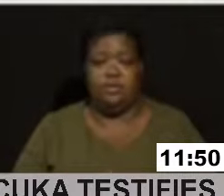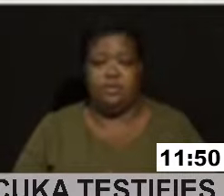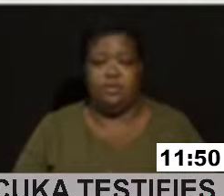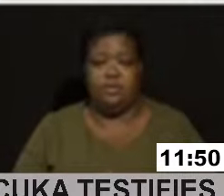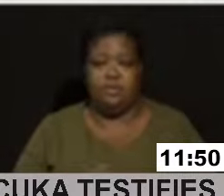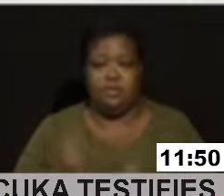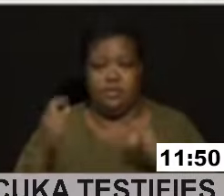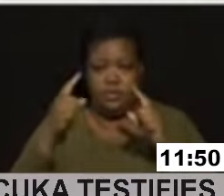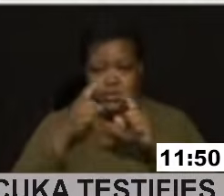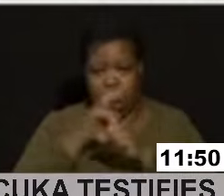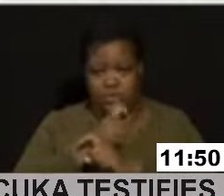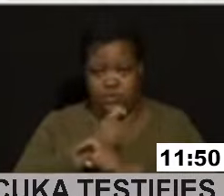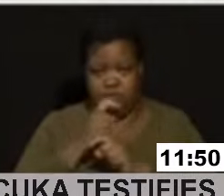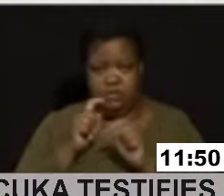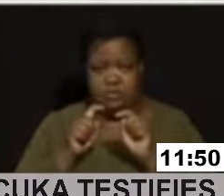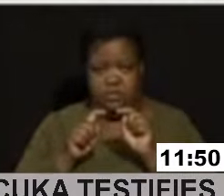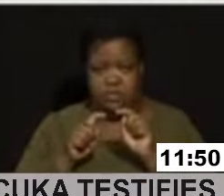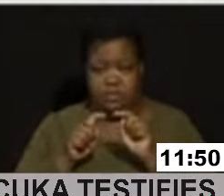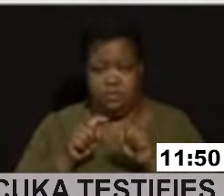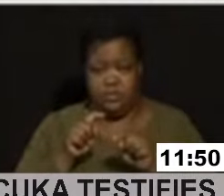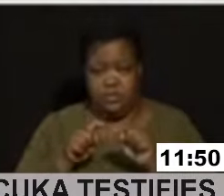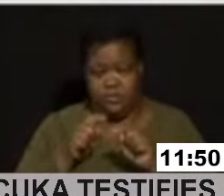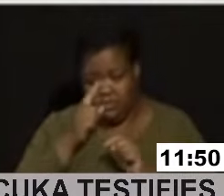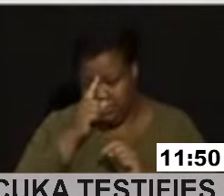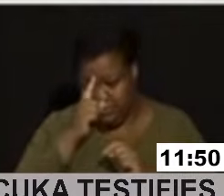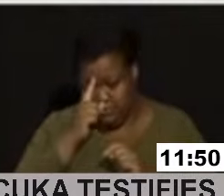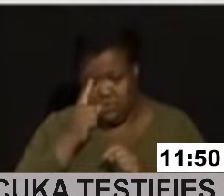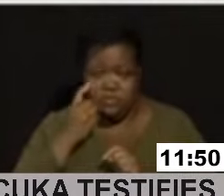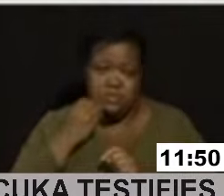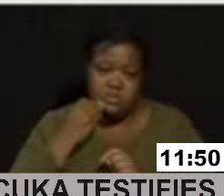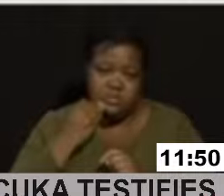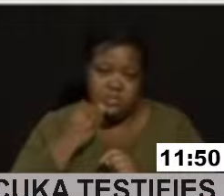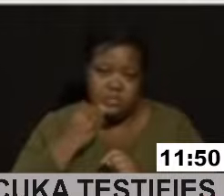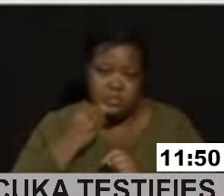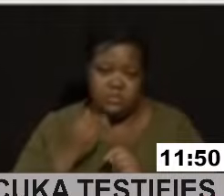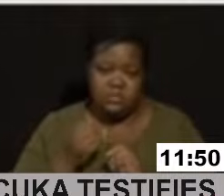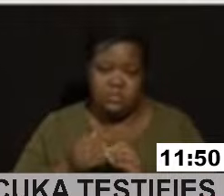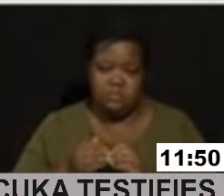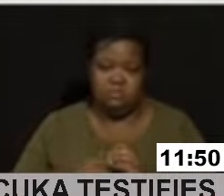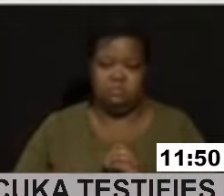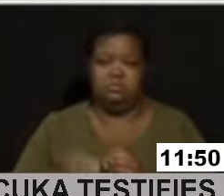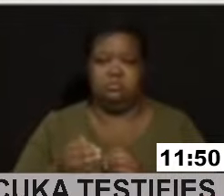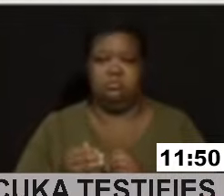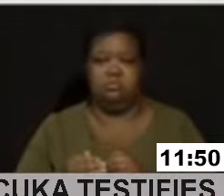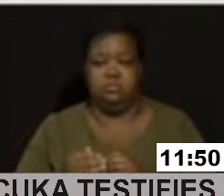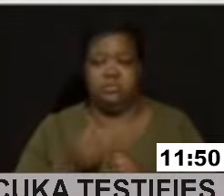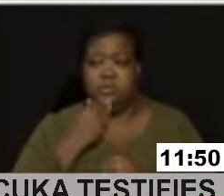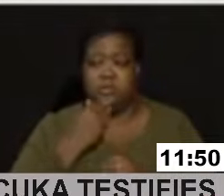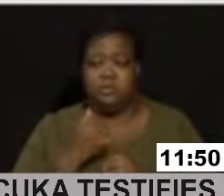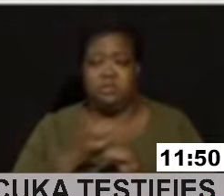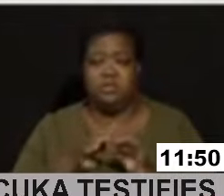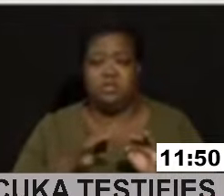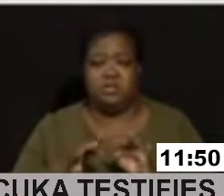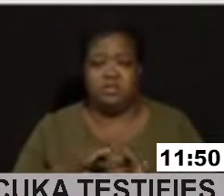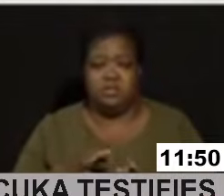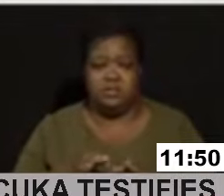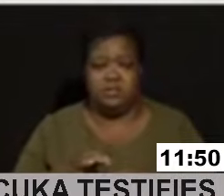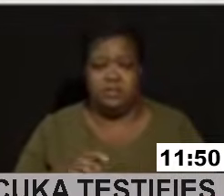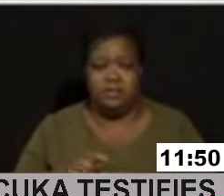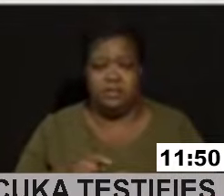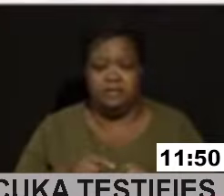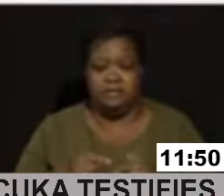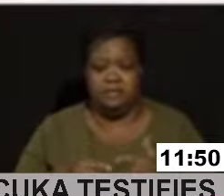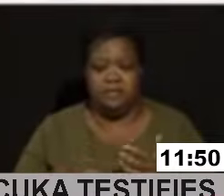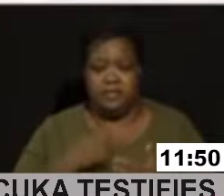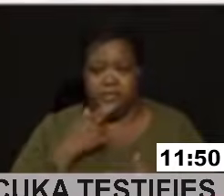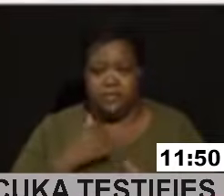in prosecuting apartheid-era crimes decades after they occurred. Can you perhaps elaborate for the commissioners on those